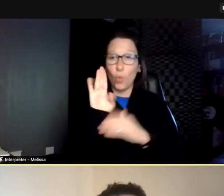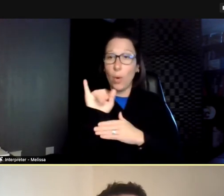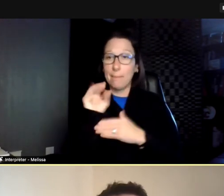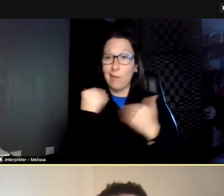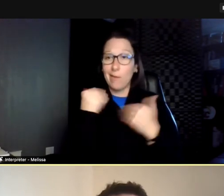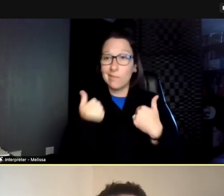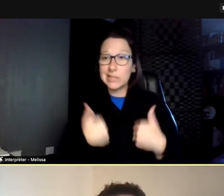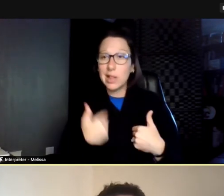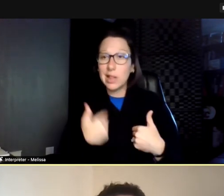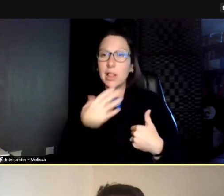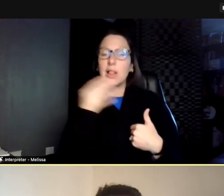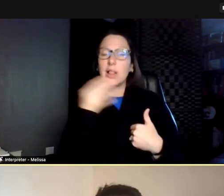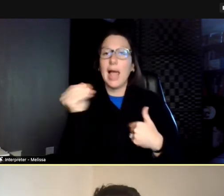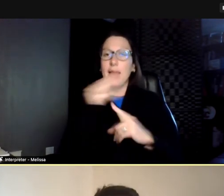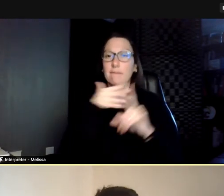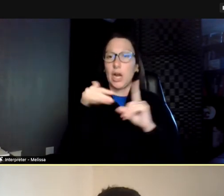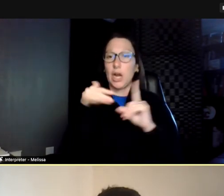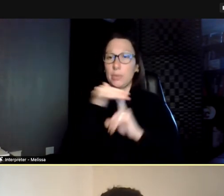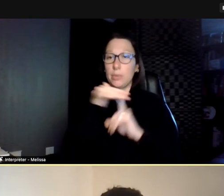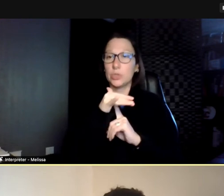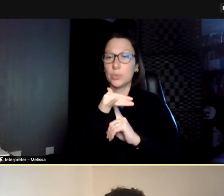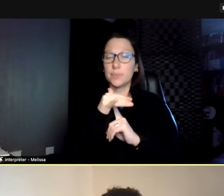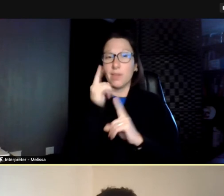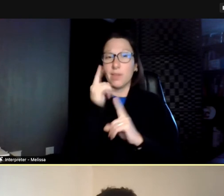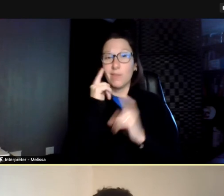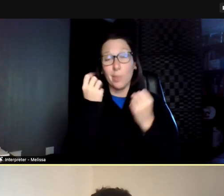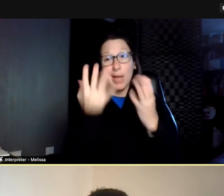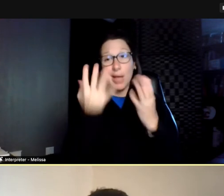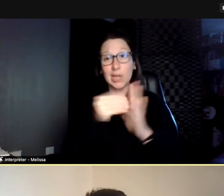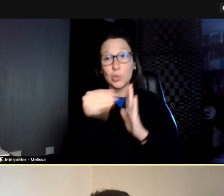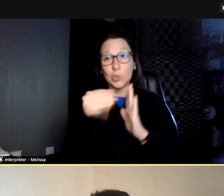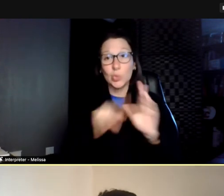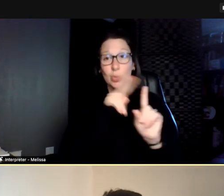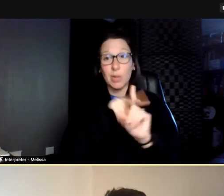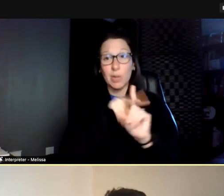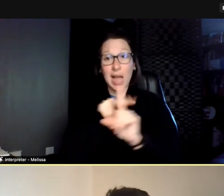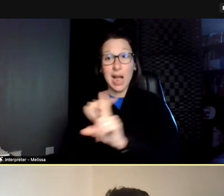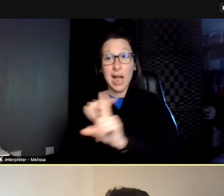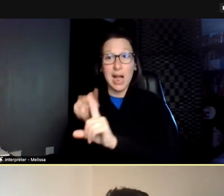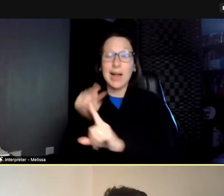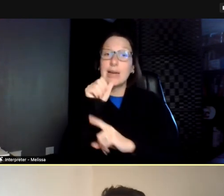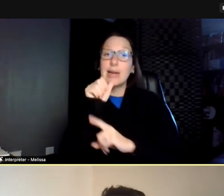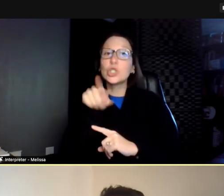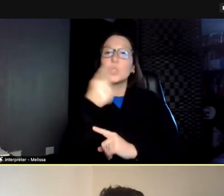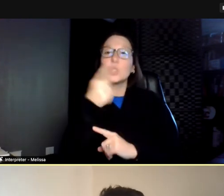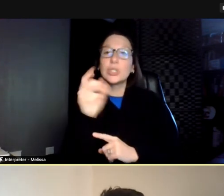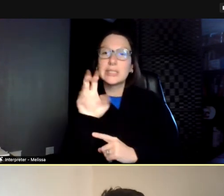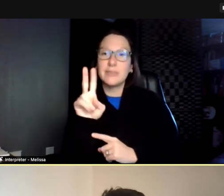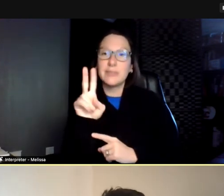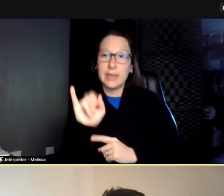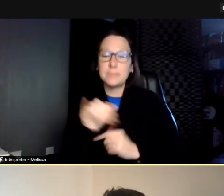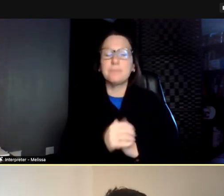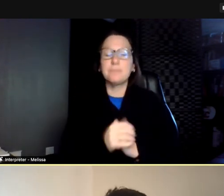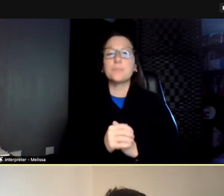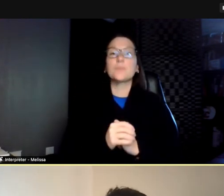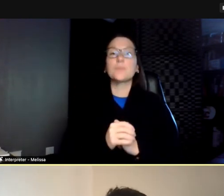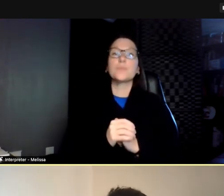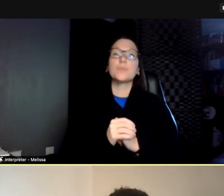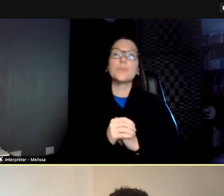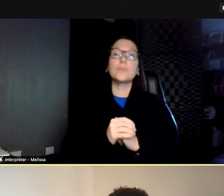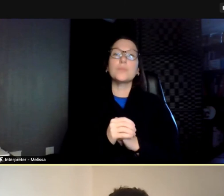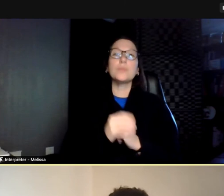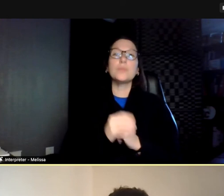environmental level for a lot of our students, and that's not just the students with CVI. So while I want to take this